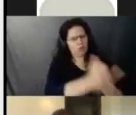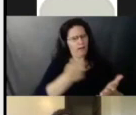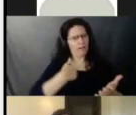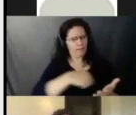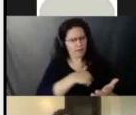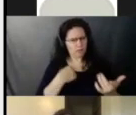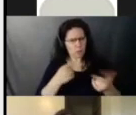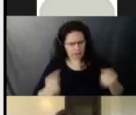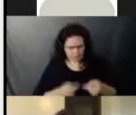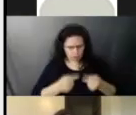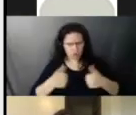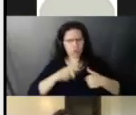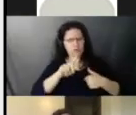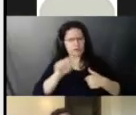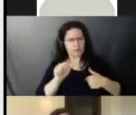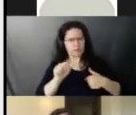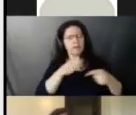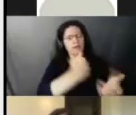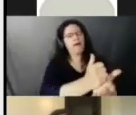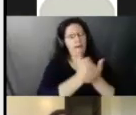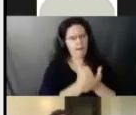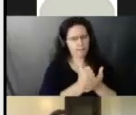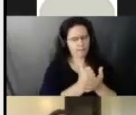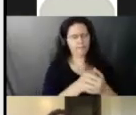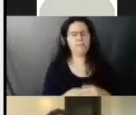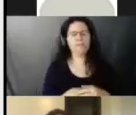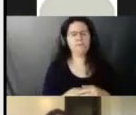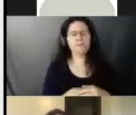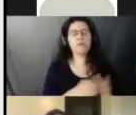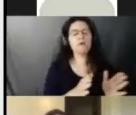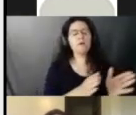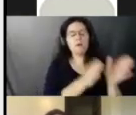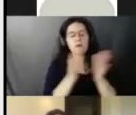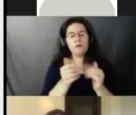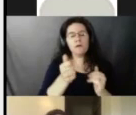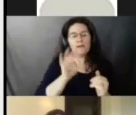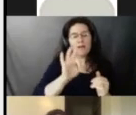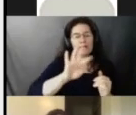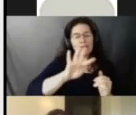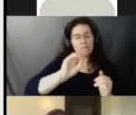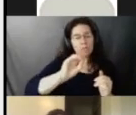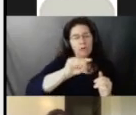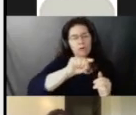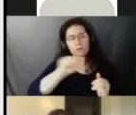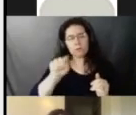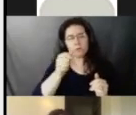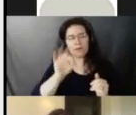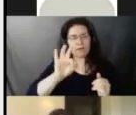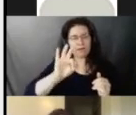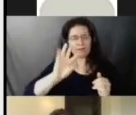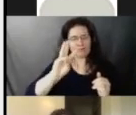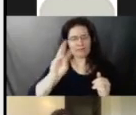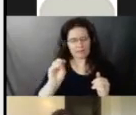Then between the 1940s and the 1960s, disability became more